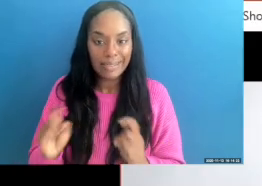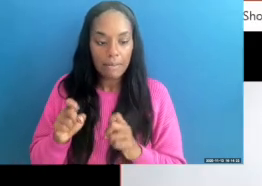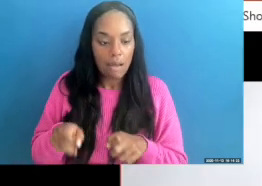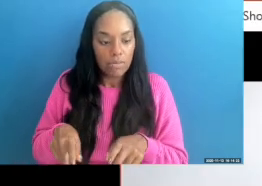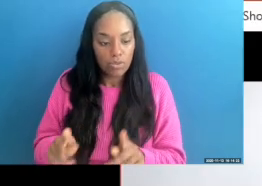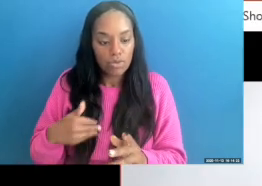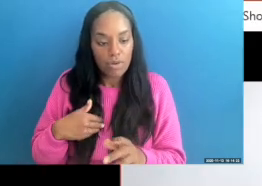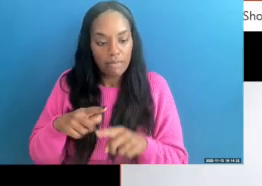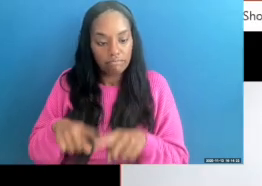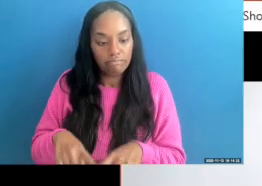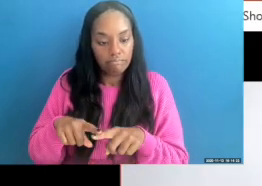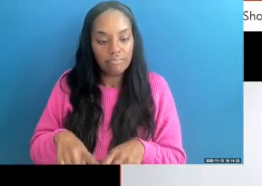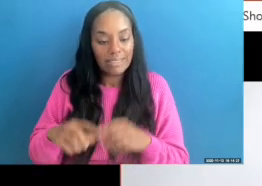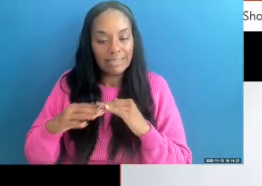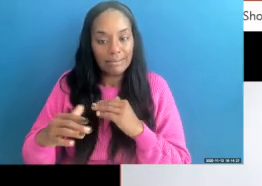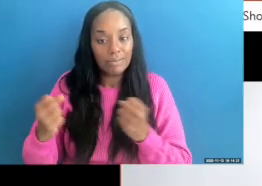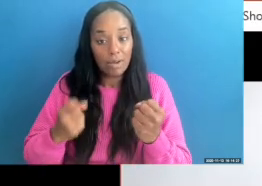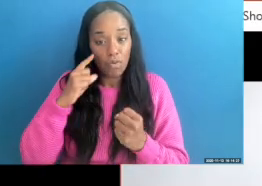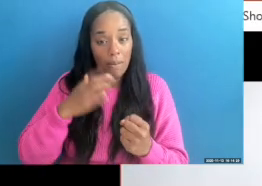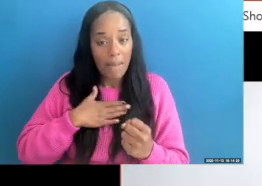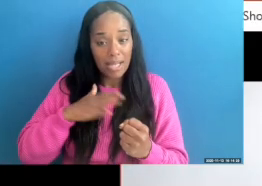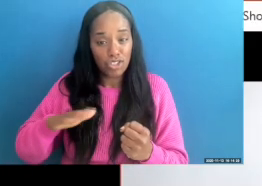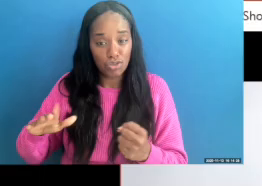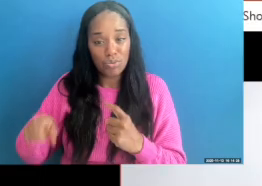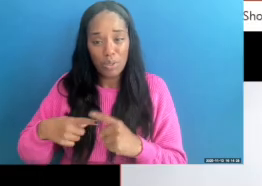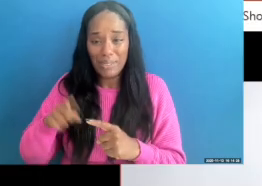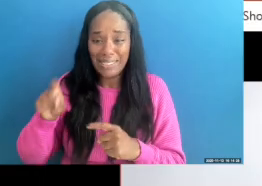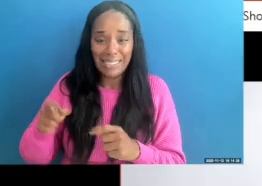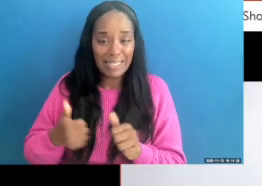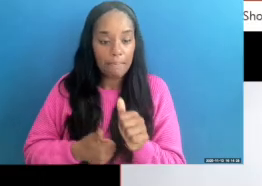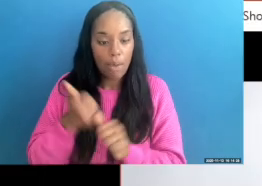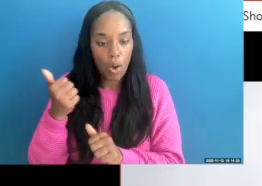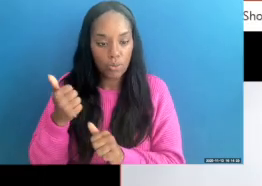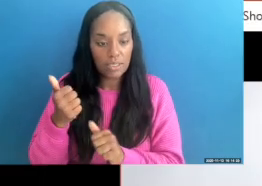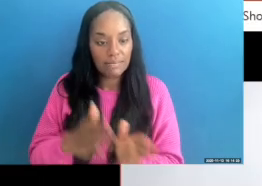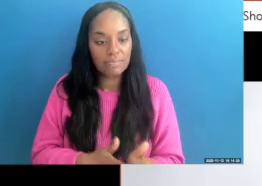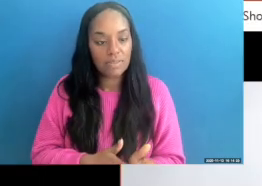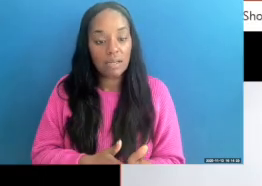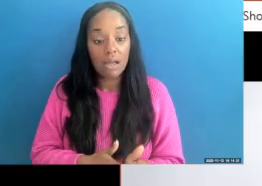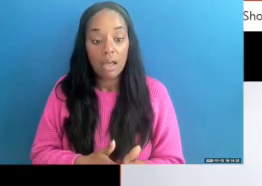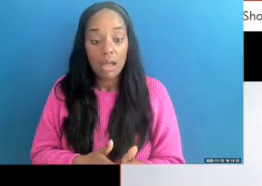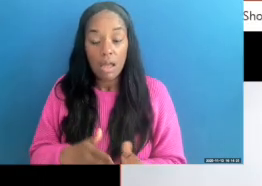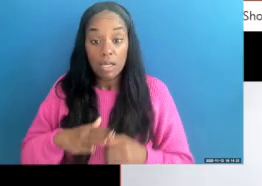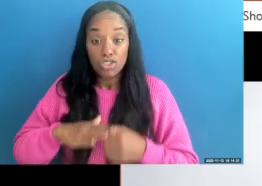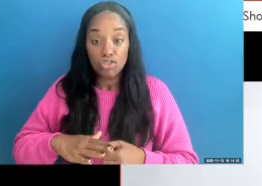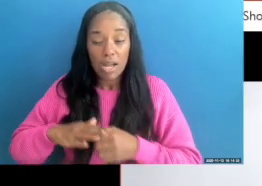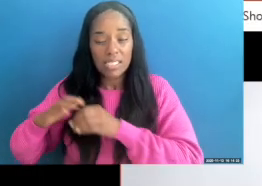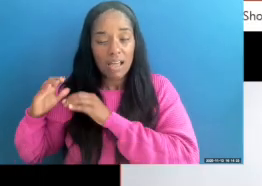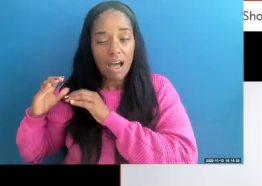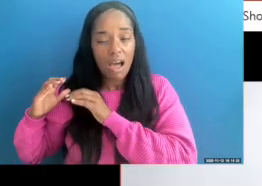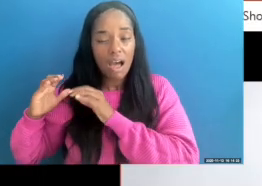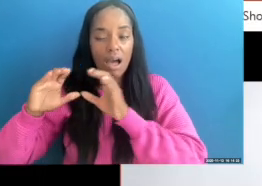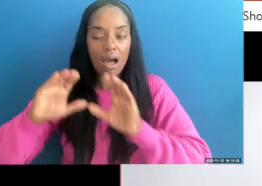a reliable and sustainable vehicle for my children at a time in our lives when we needed it the most. A stress was taken off